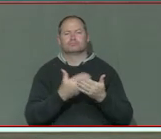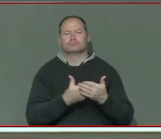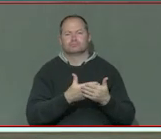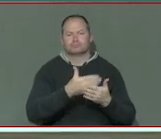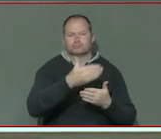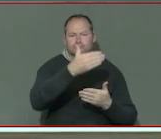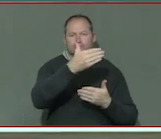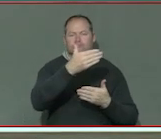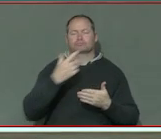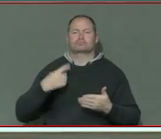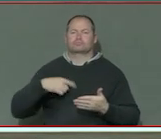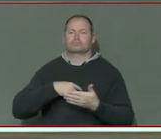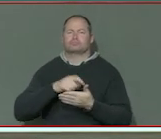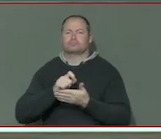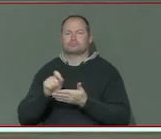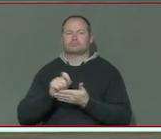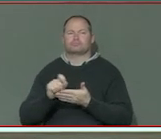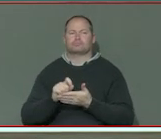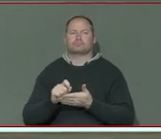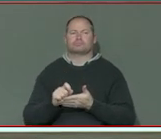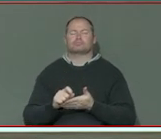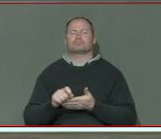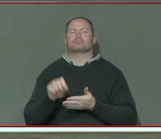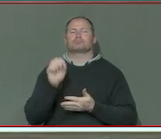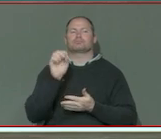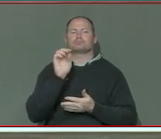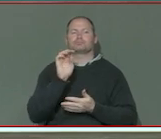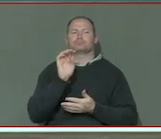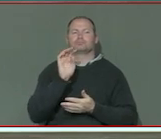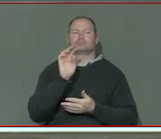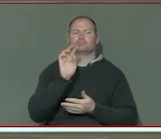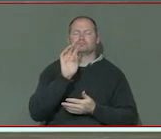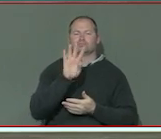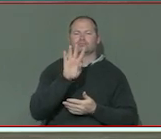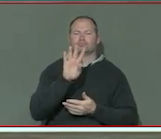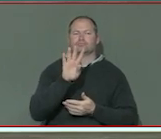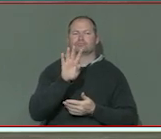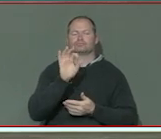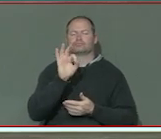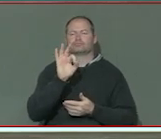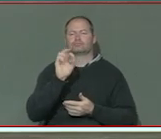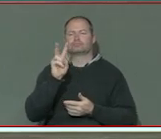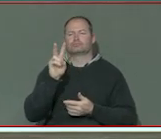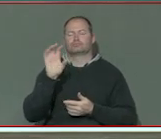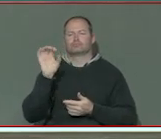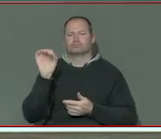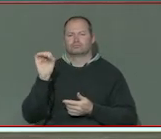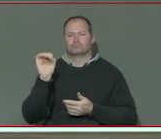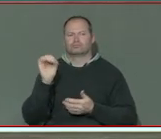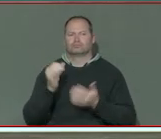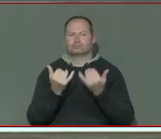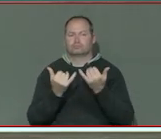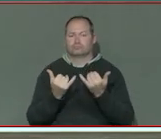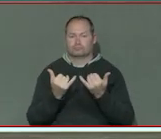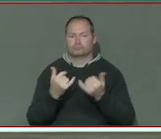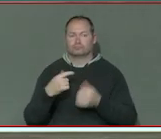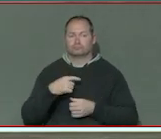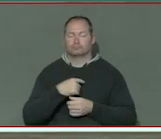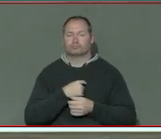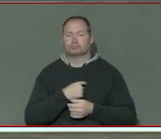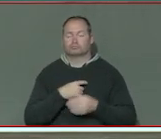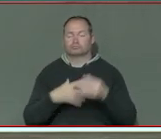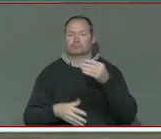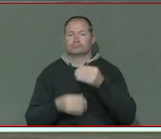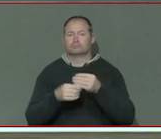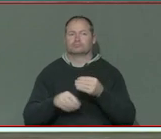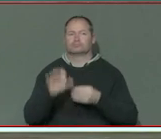we wrote the invoice as 4320, so we added 4320 to his account. we were only supposed to add